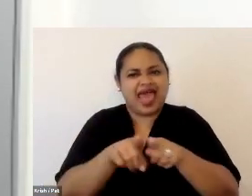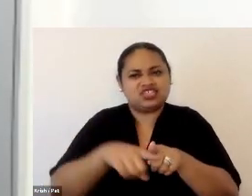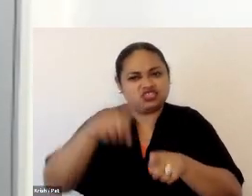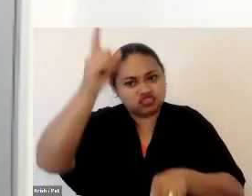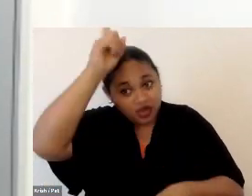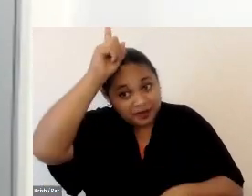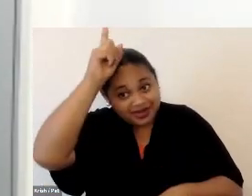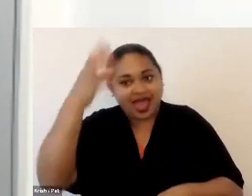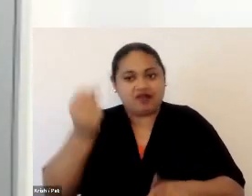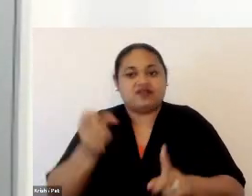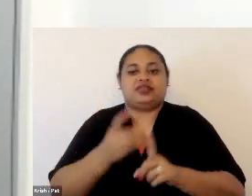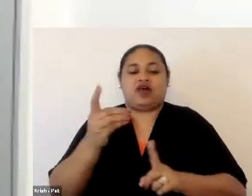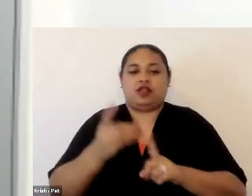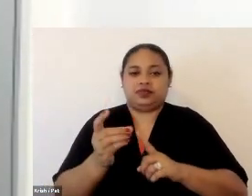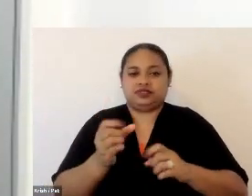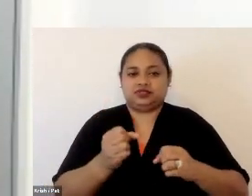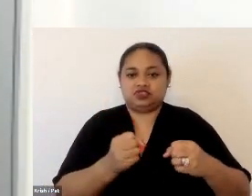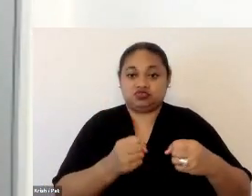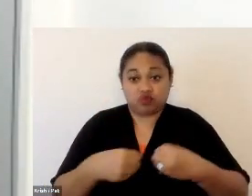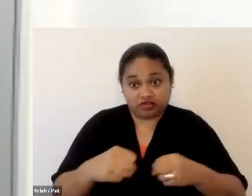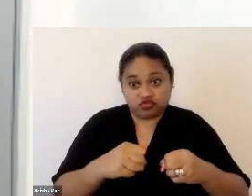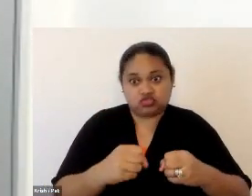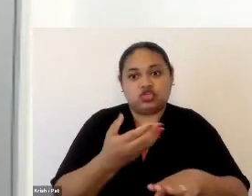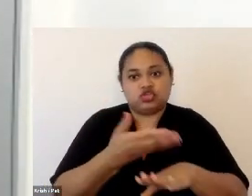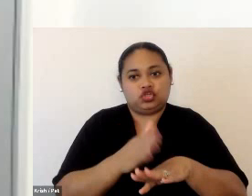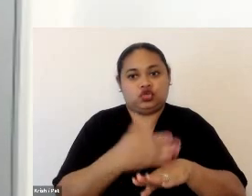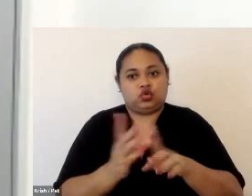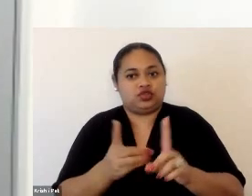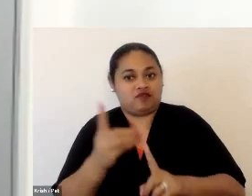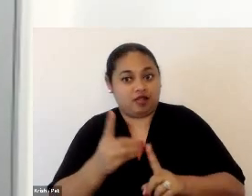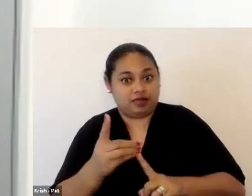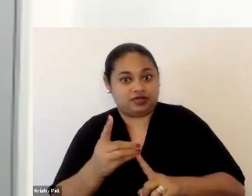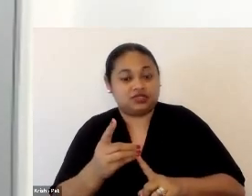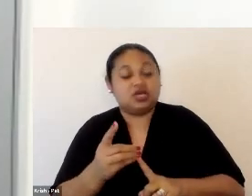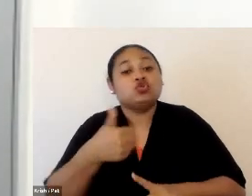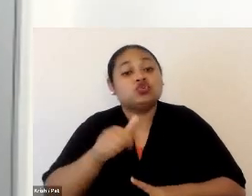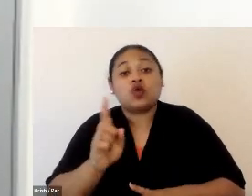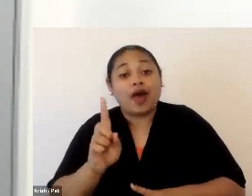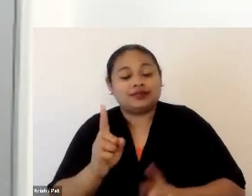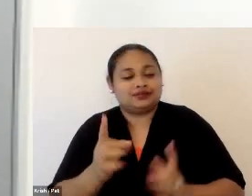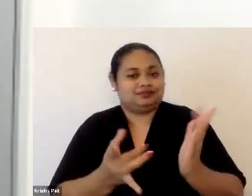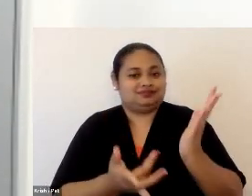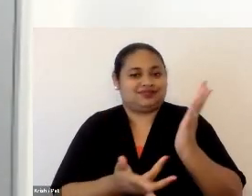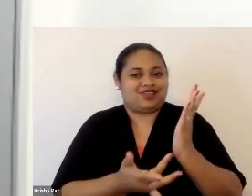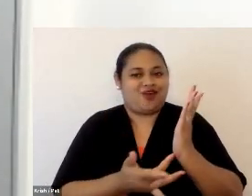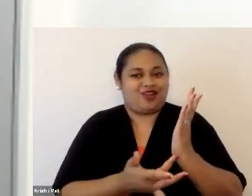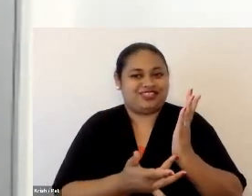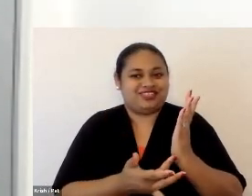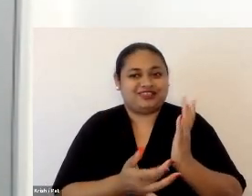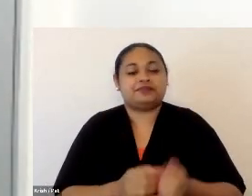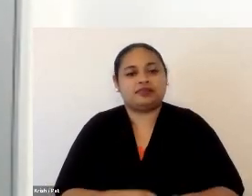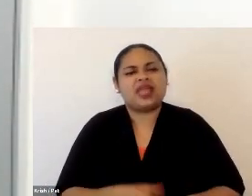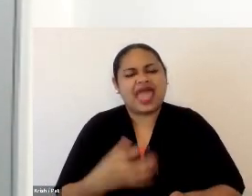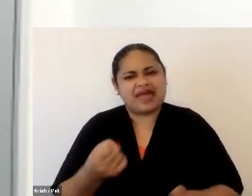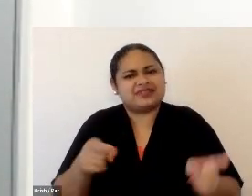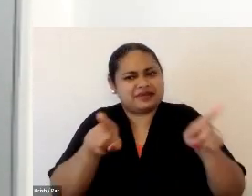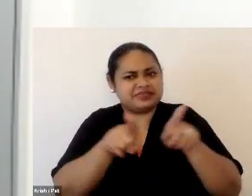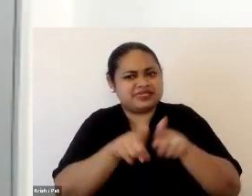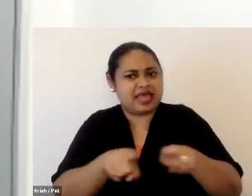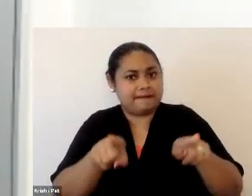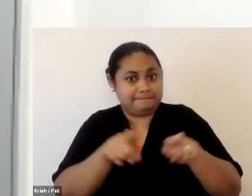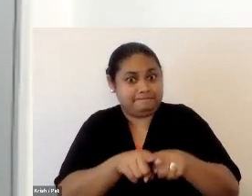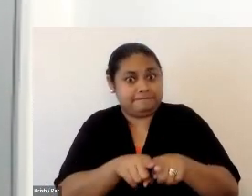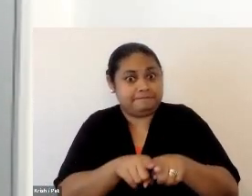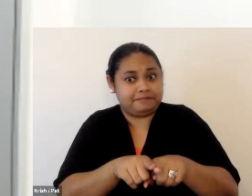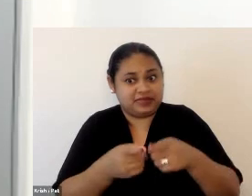development and their use of new technology. And good strategies have some common elements. First